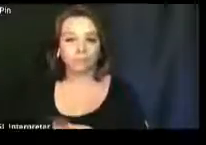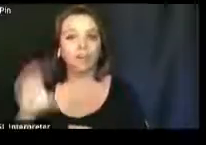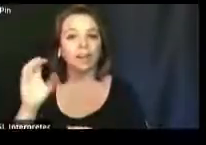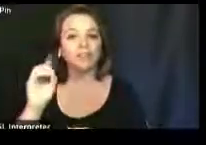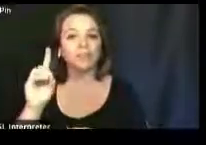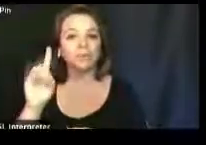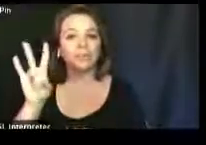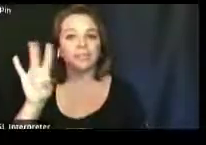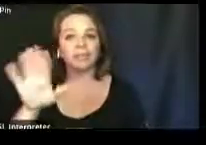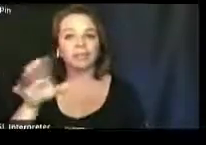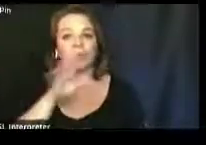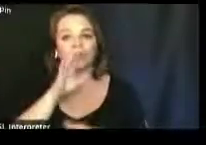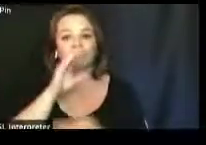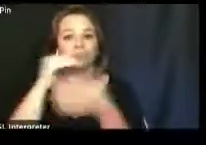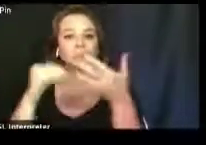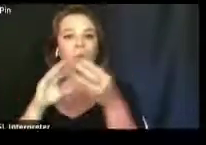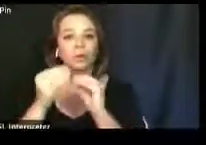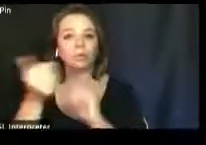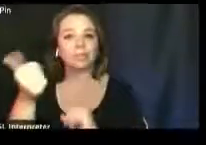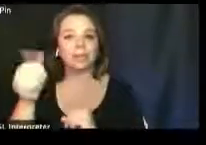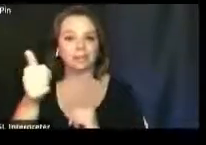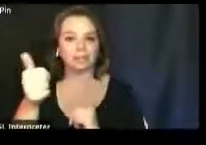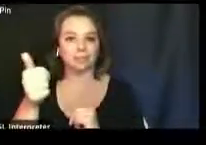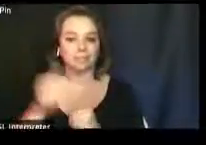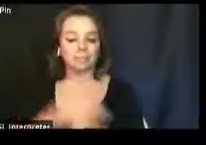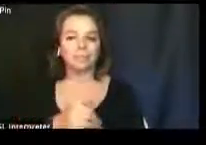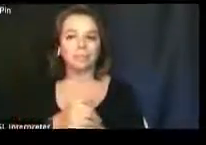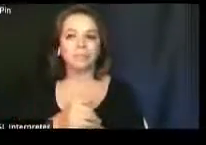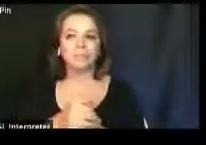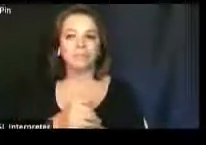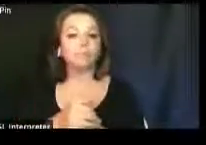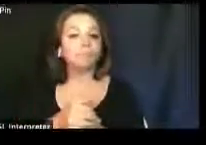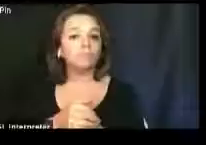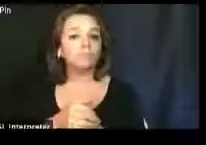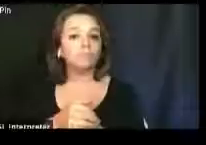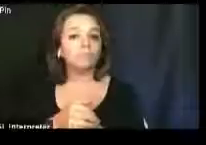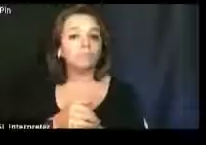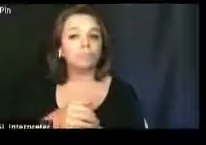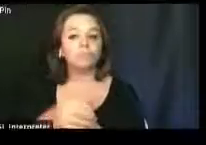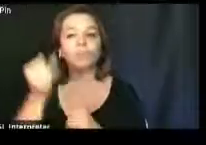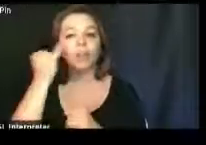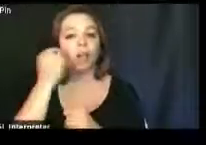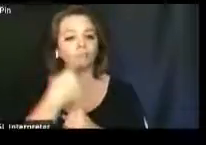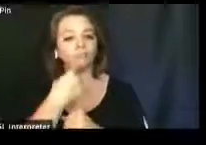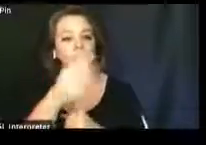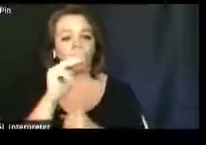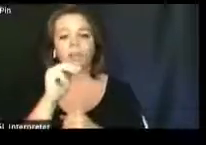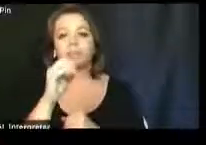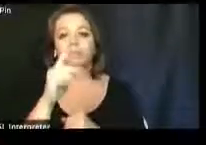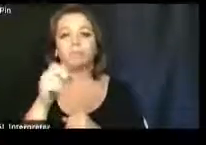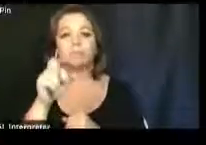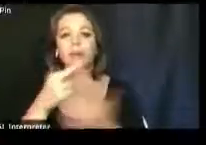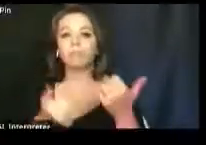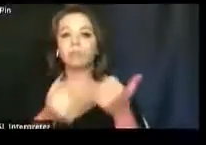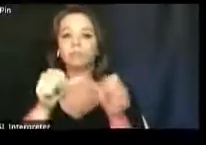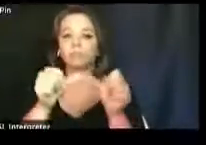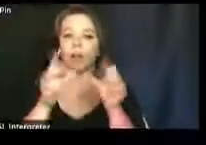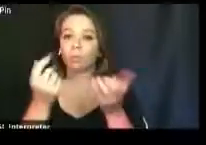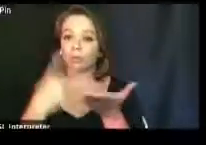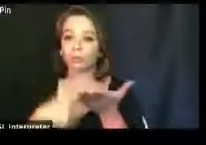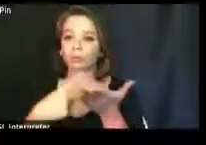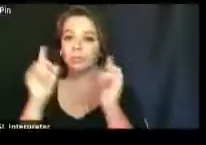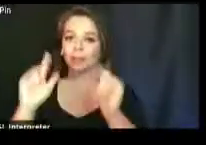Your speaker order number is number 10. If you'll let the mapper know what area you would like to discuss today, the floor is